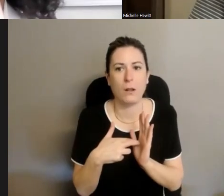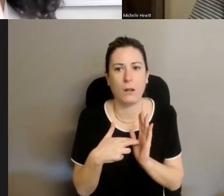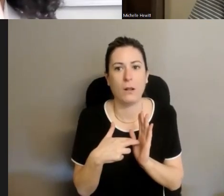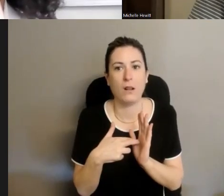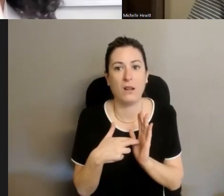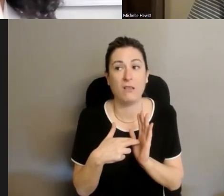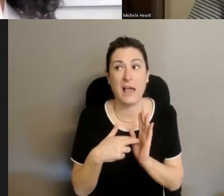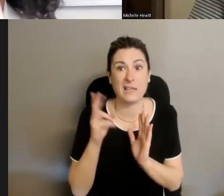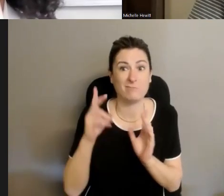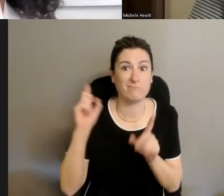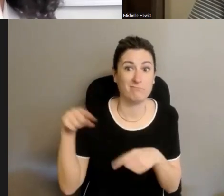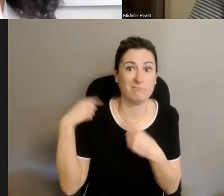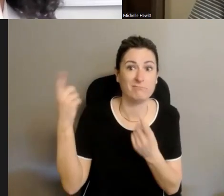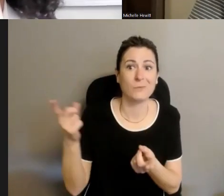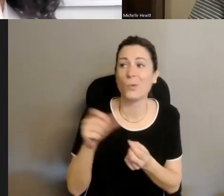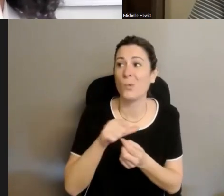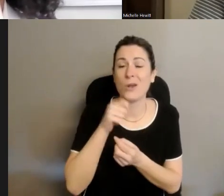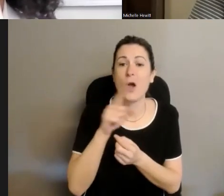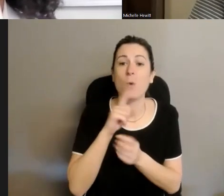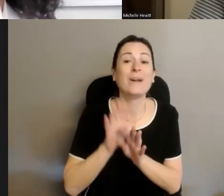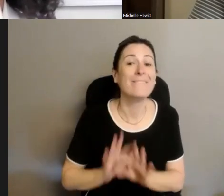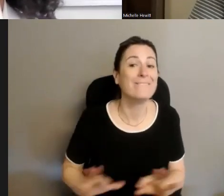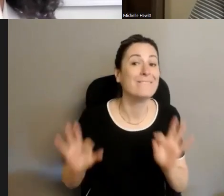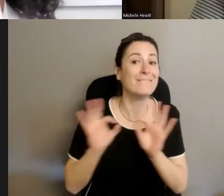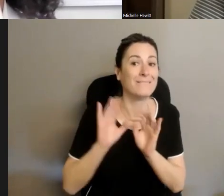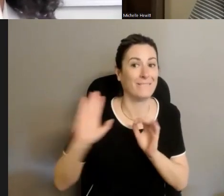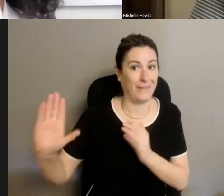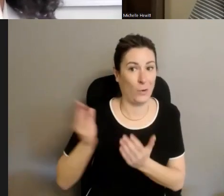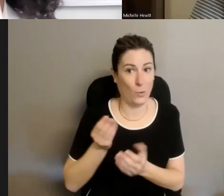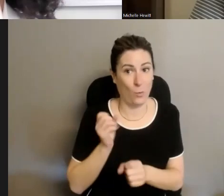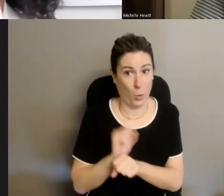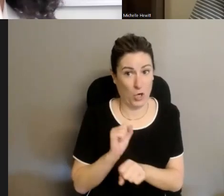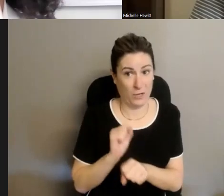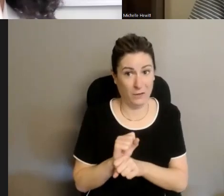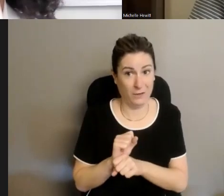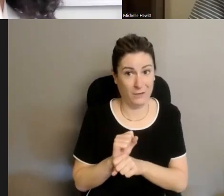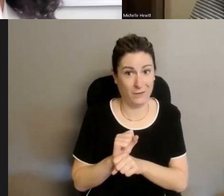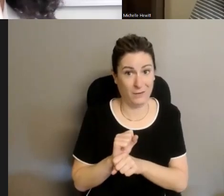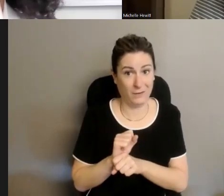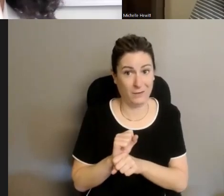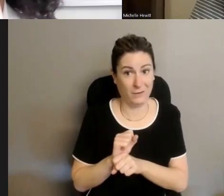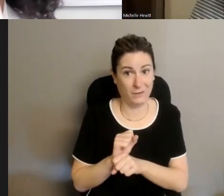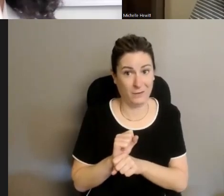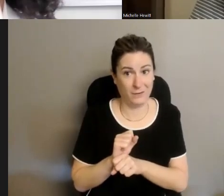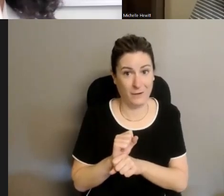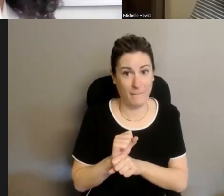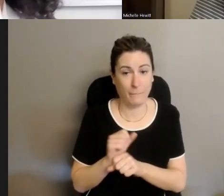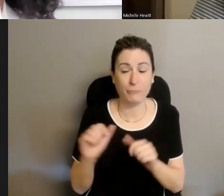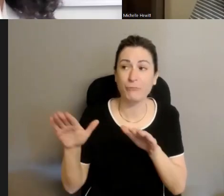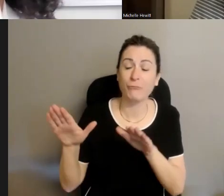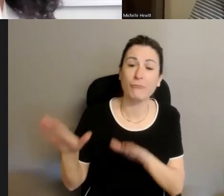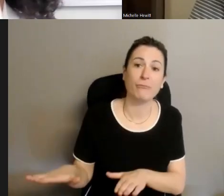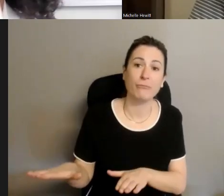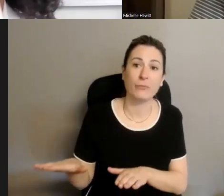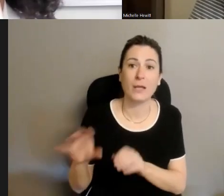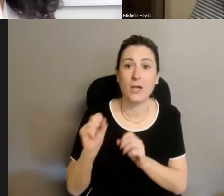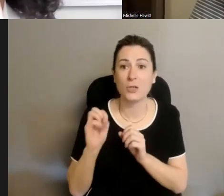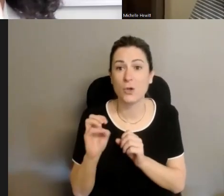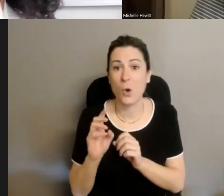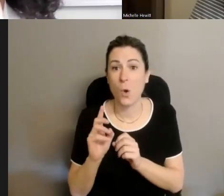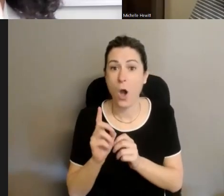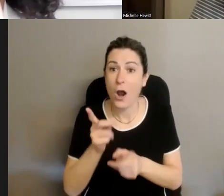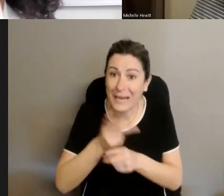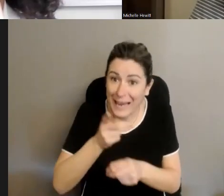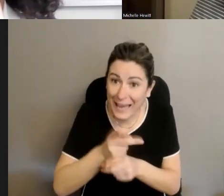by carers. And so we end up with this situation where, as you said, our carers typically put